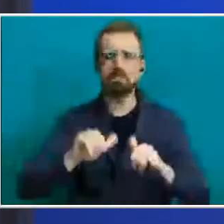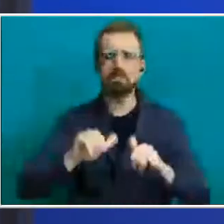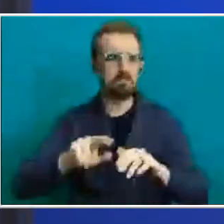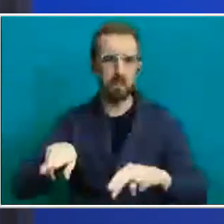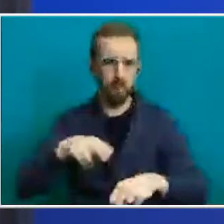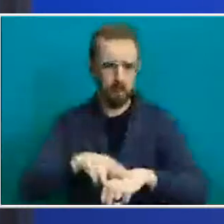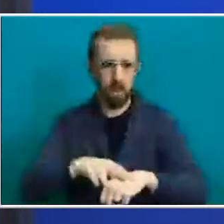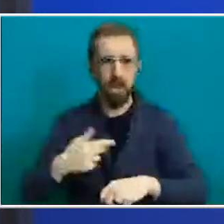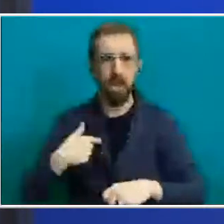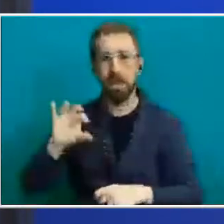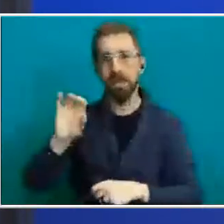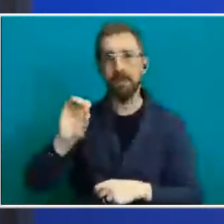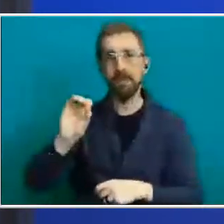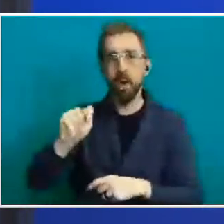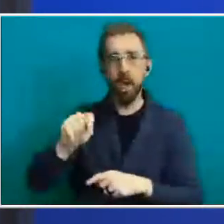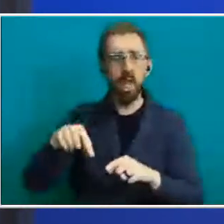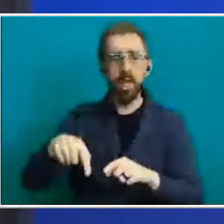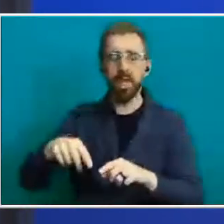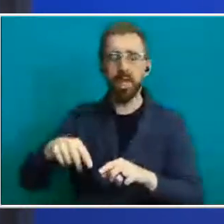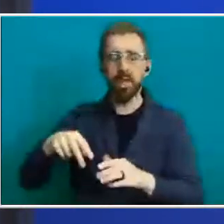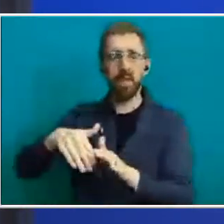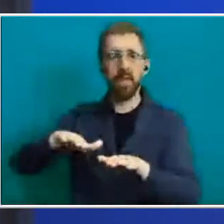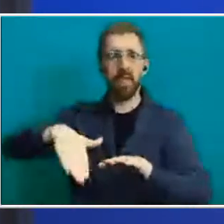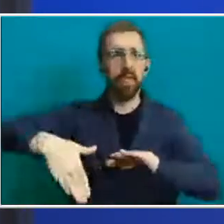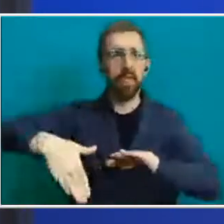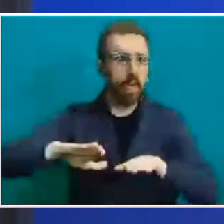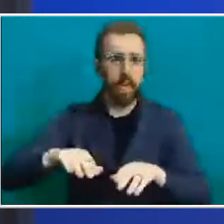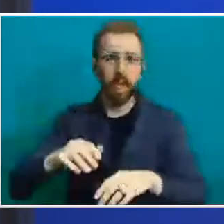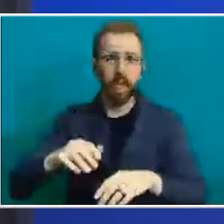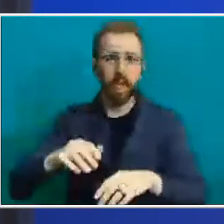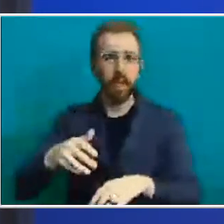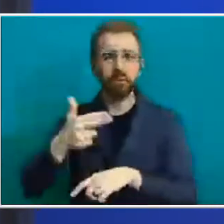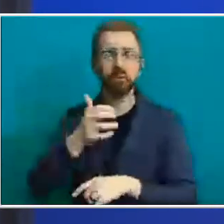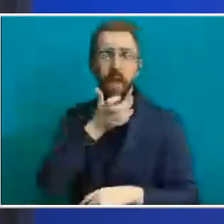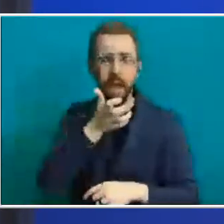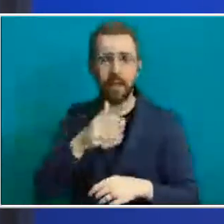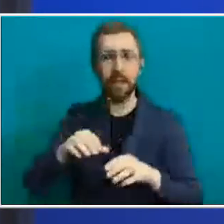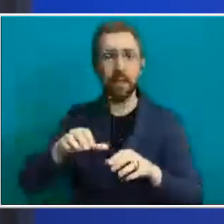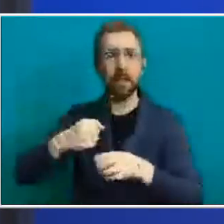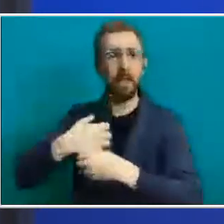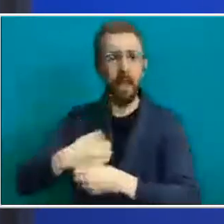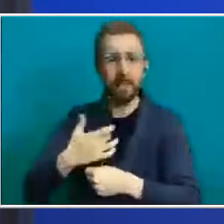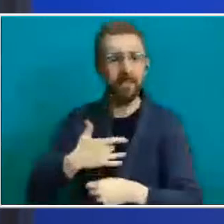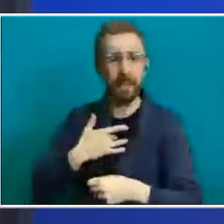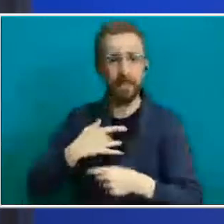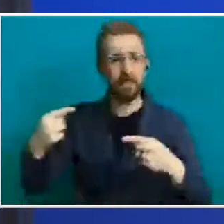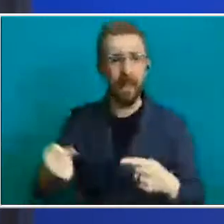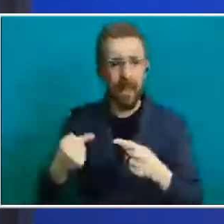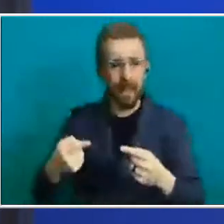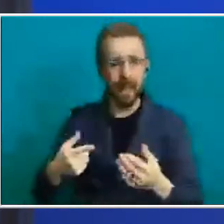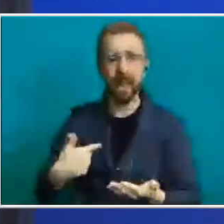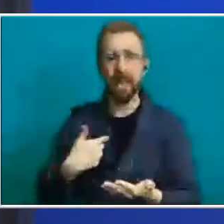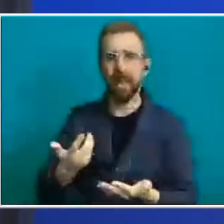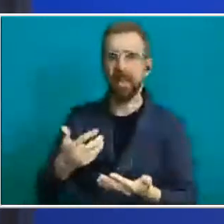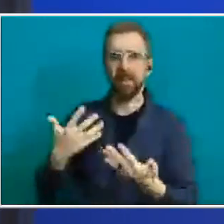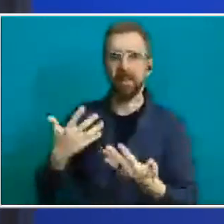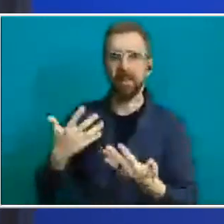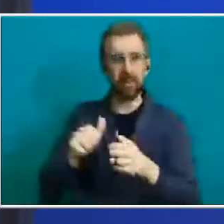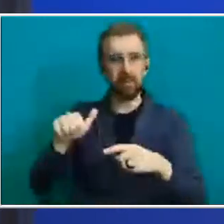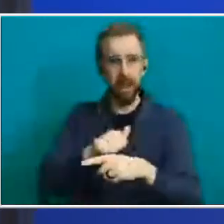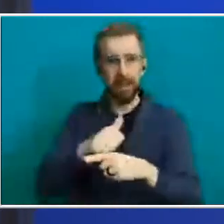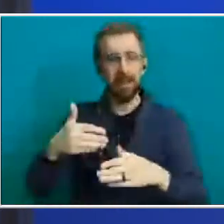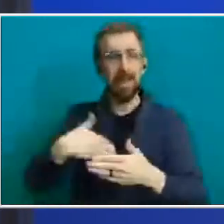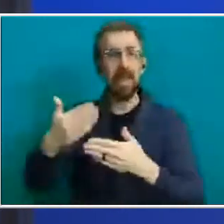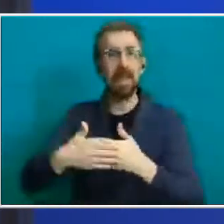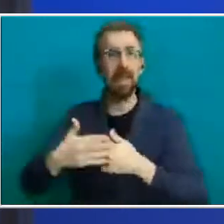got caught on the grass and it popped, and then I instantly felt pain, and then I was done with practice, and then the next day I couldn't walk